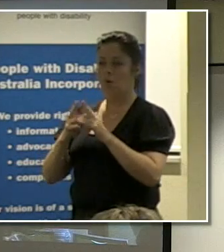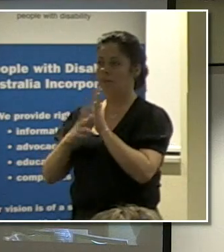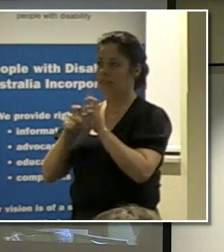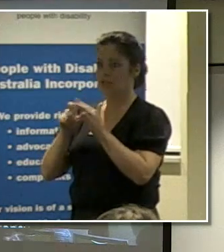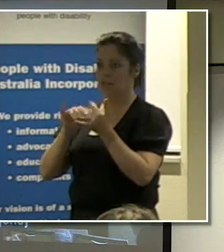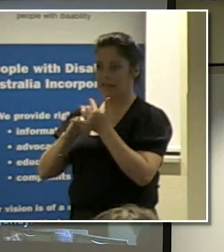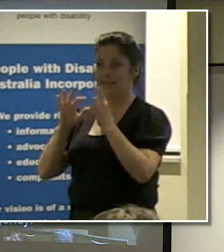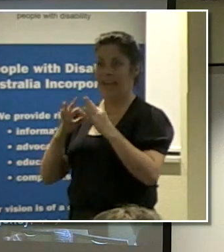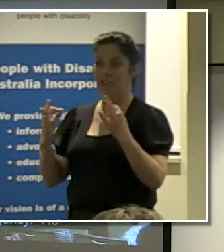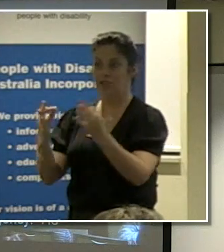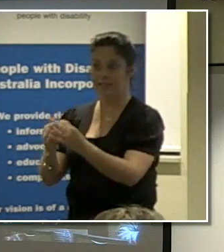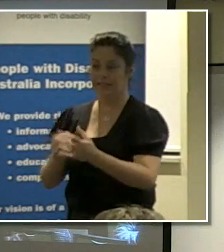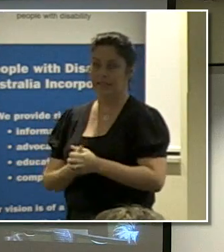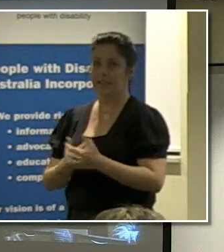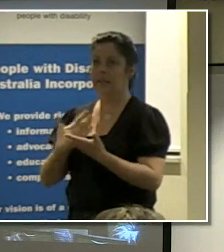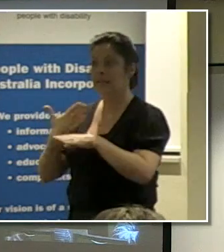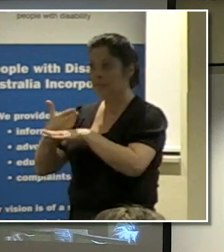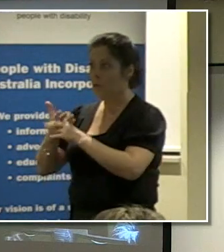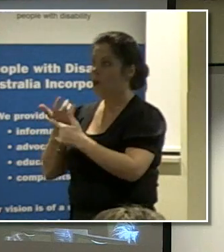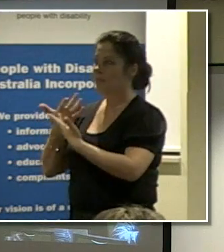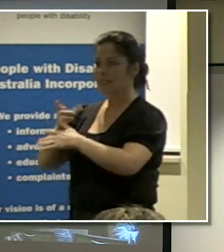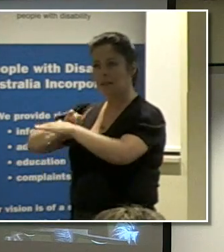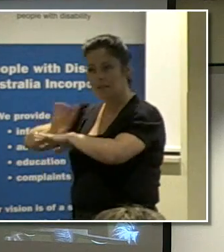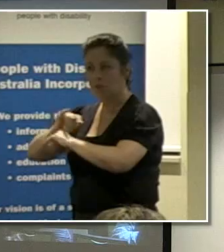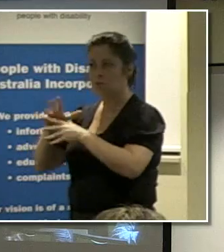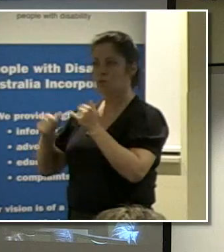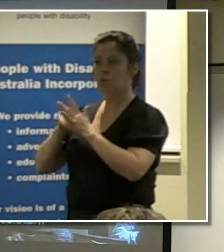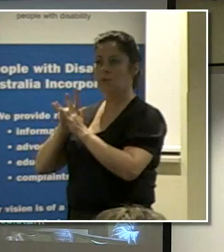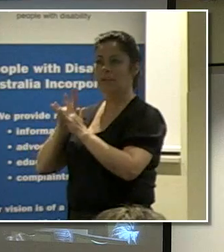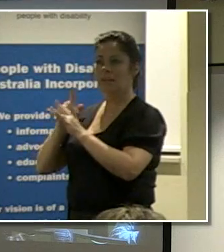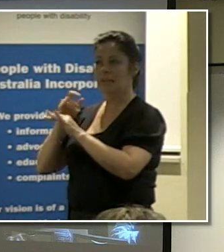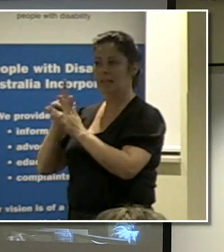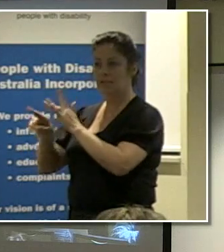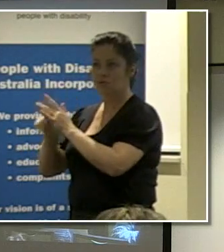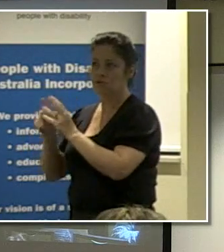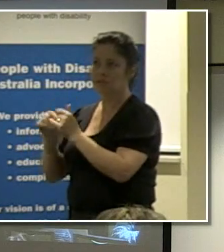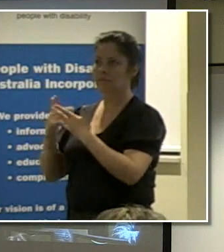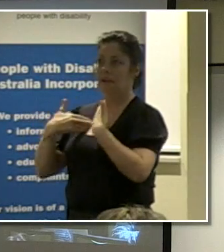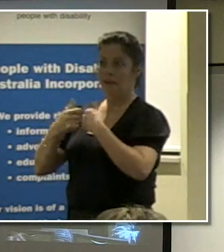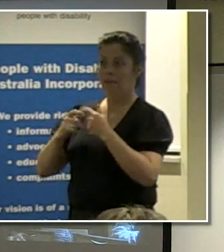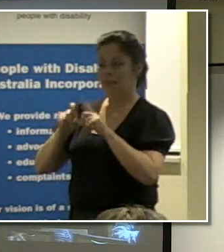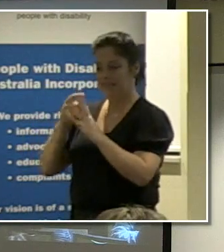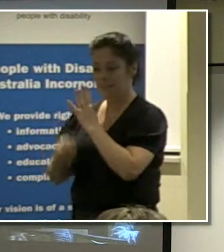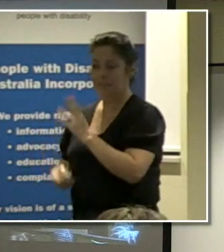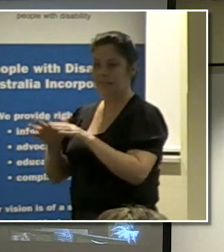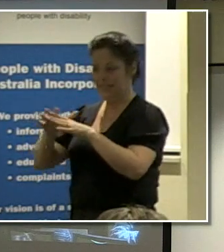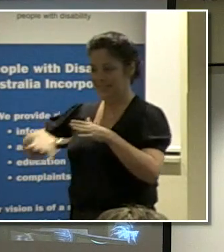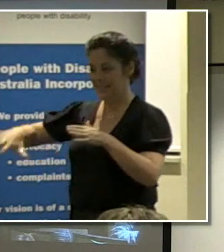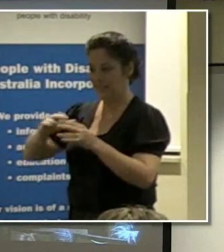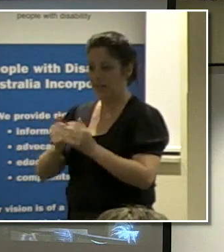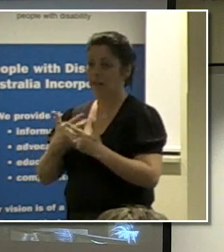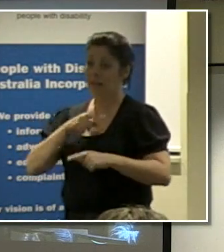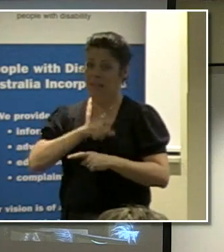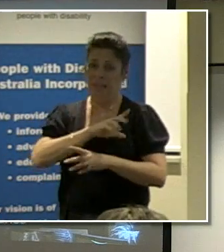has worked as a consultant to the insurance industry and to the health and disability sector. He's one of the architects of the New